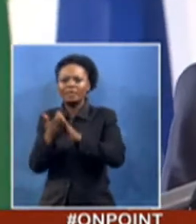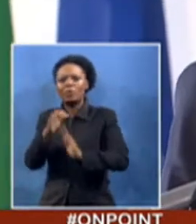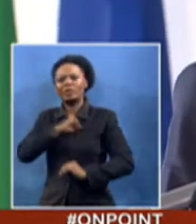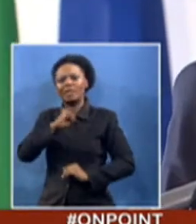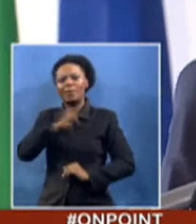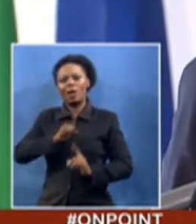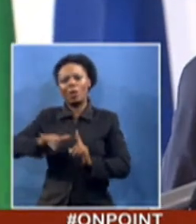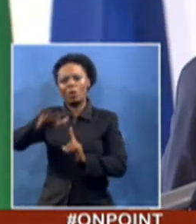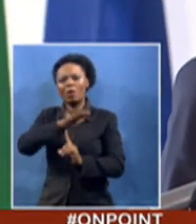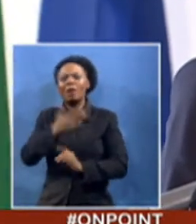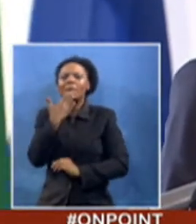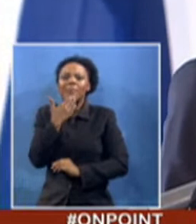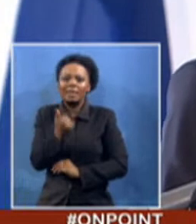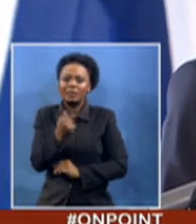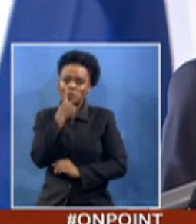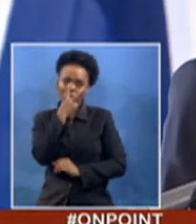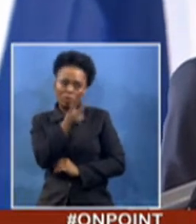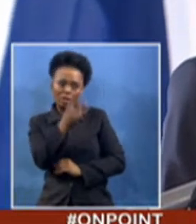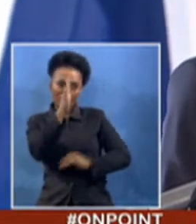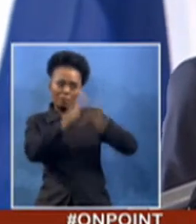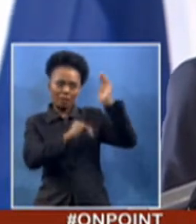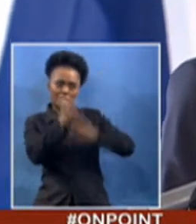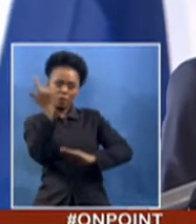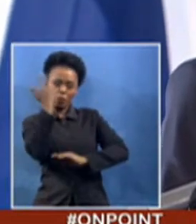is a facility that has been